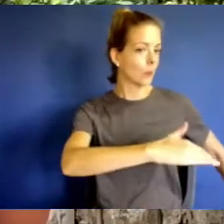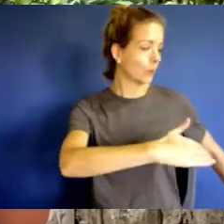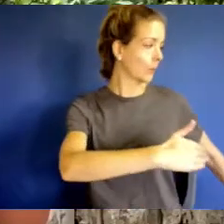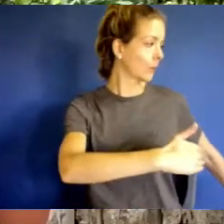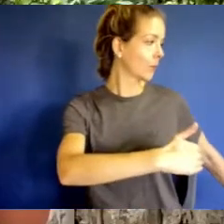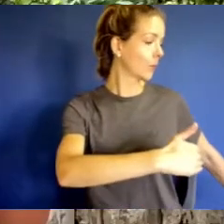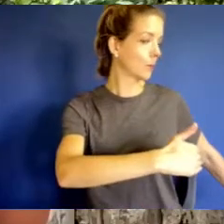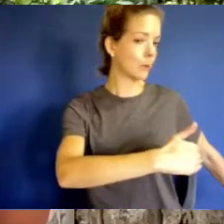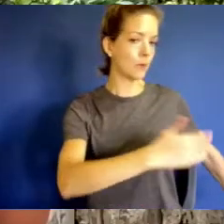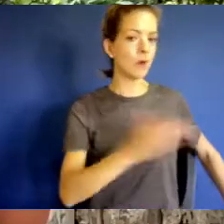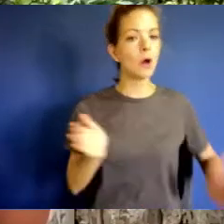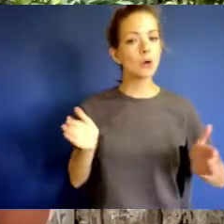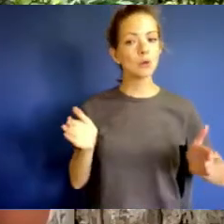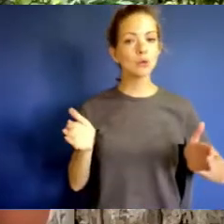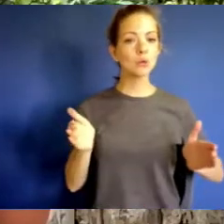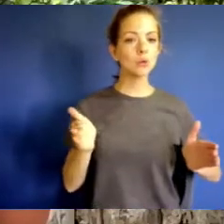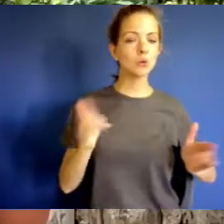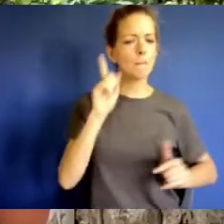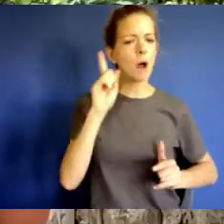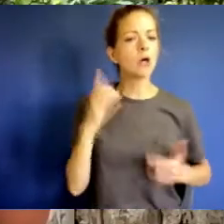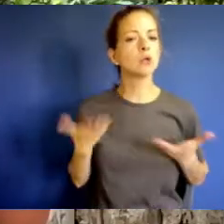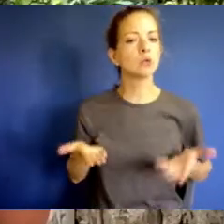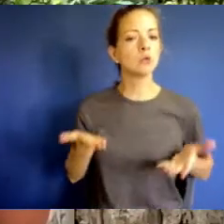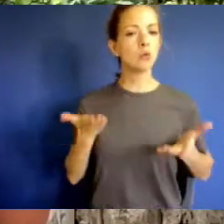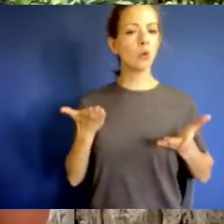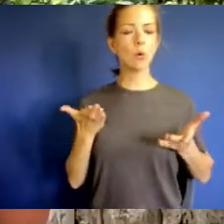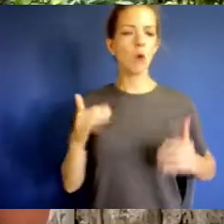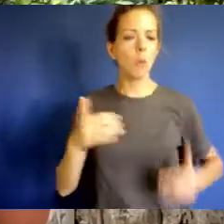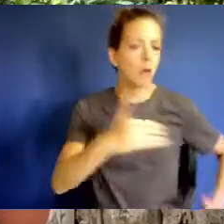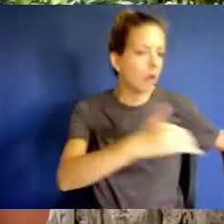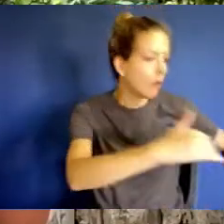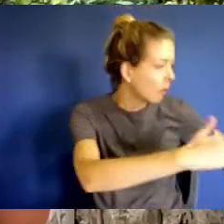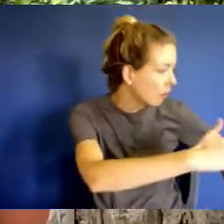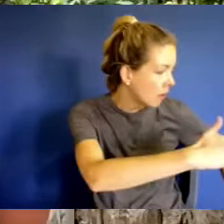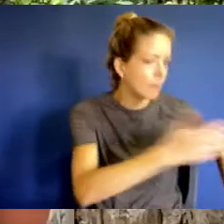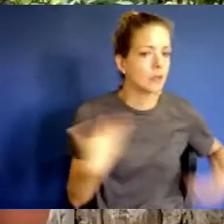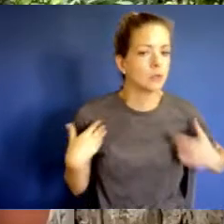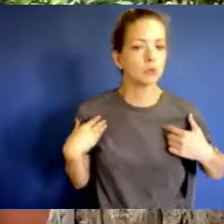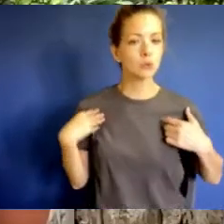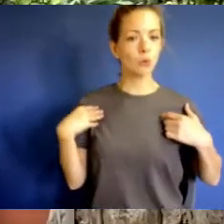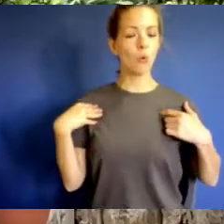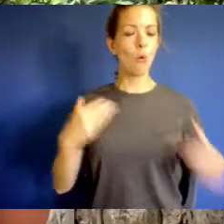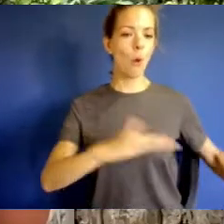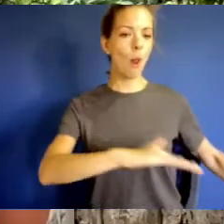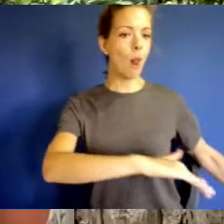back behind you and take a lovely twist, but again sitting up nice and tall.